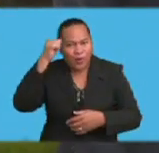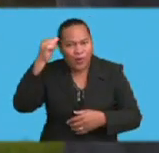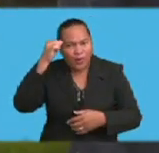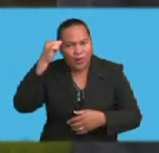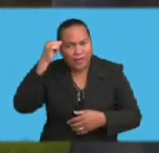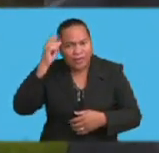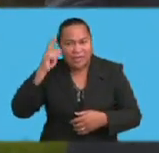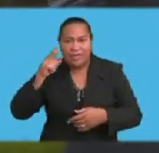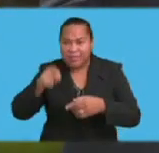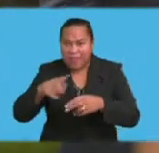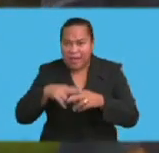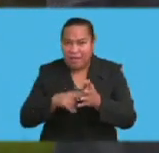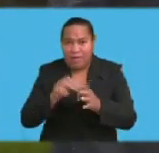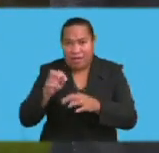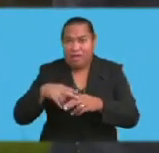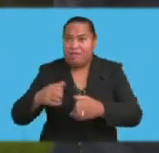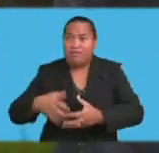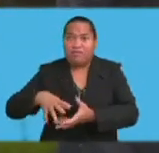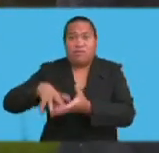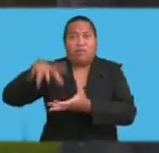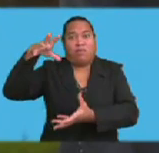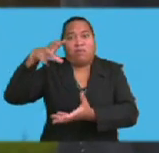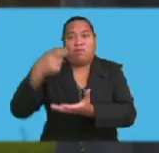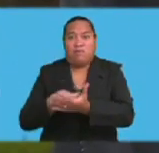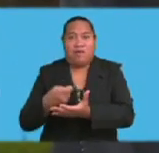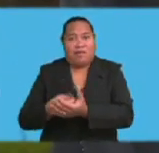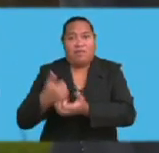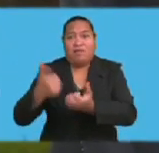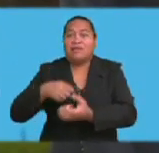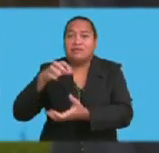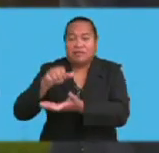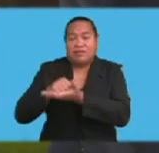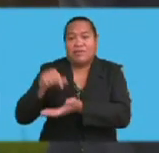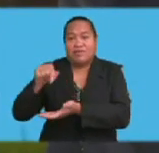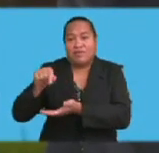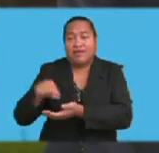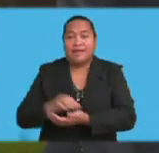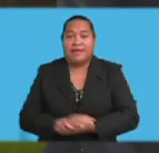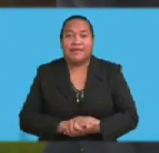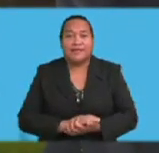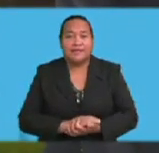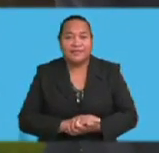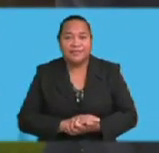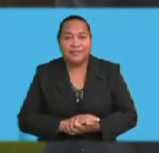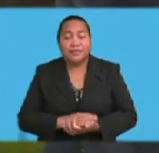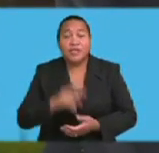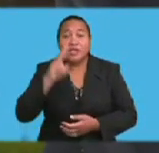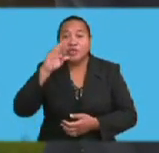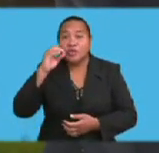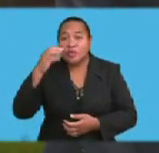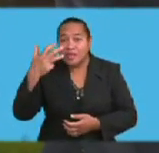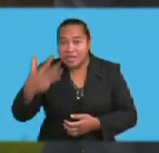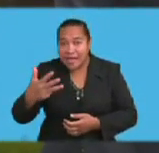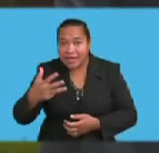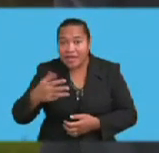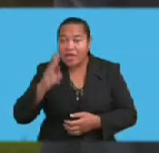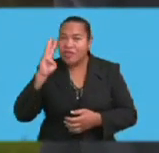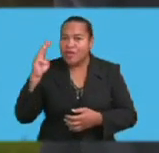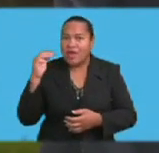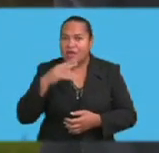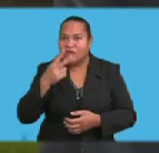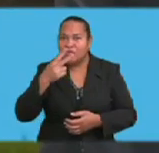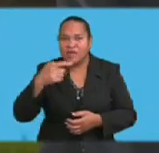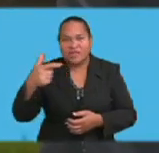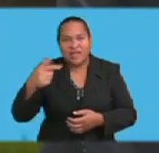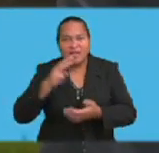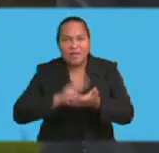holds the largest cash reserves in Fiji. Madam Speaker, in 2009, $327 million worth of investments